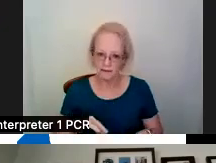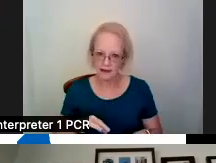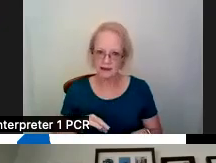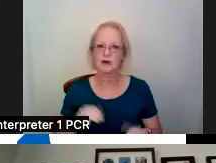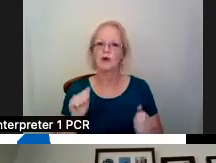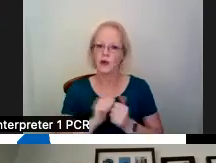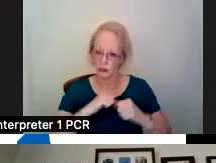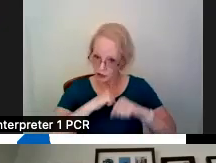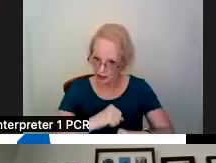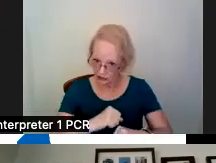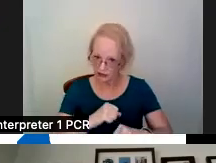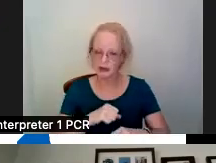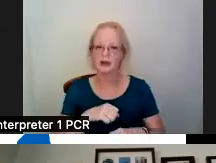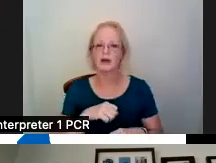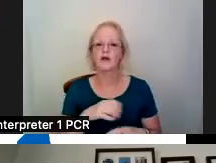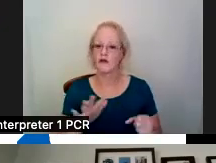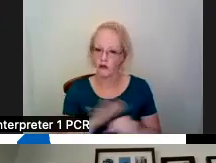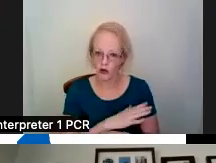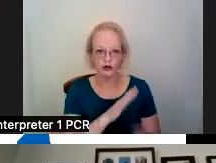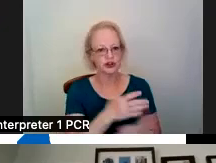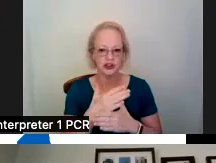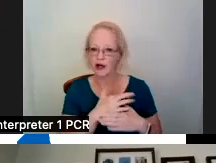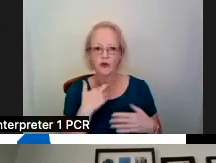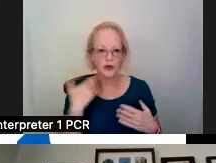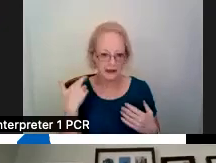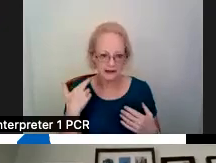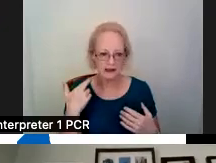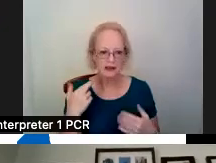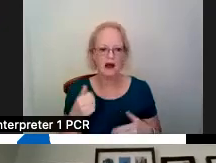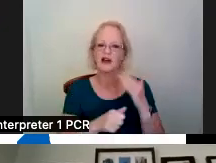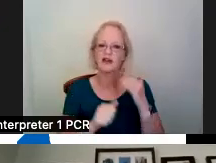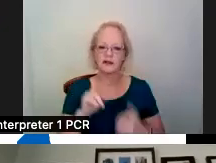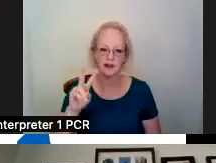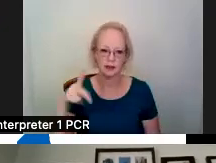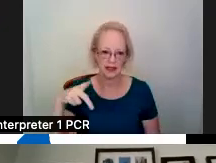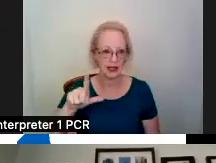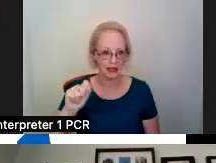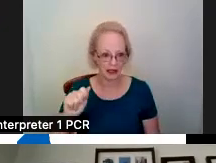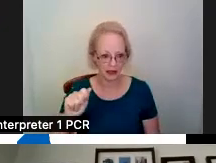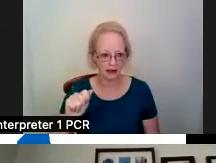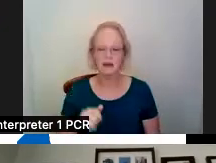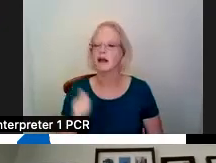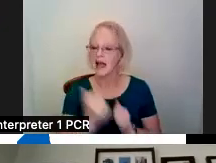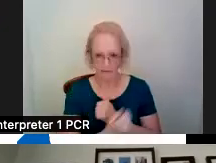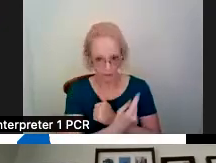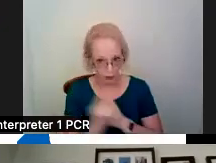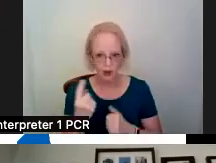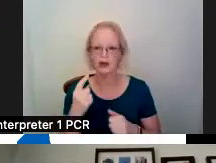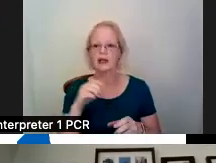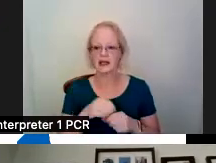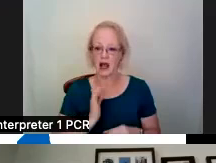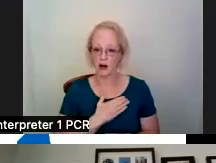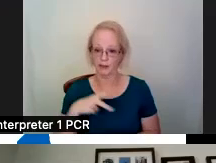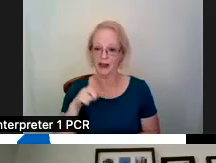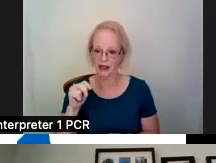protection, full shared risks under a VPLA. And everyone in our plan participates here. And for the low